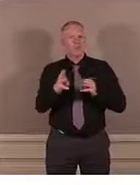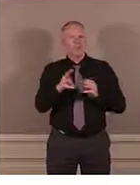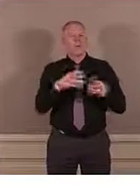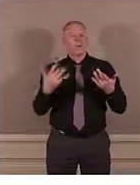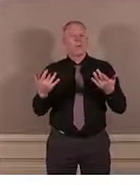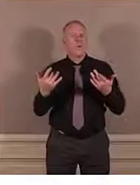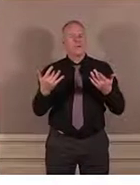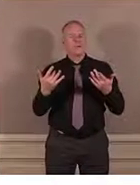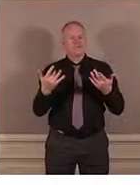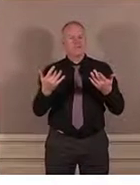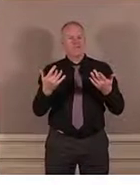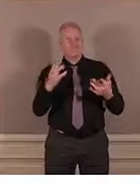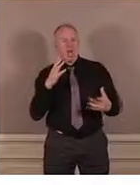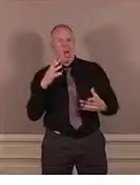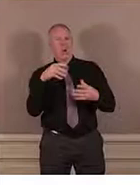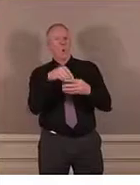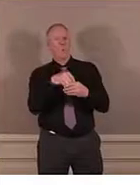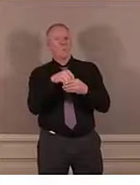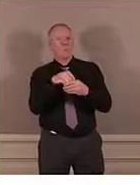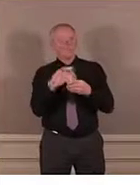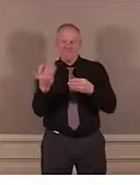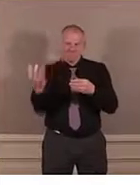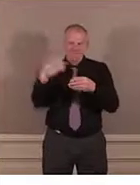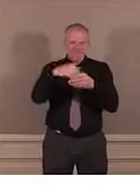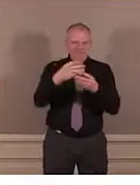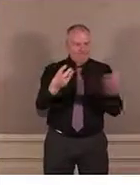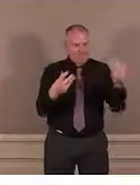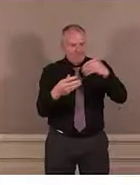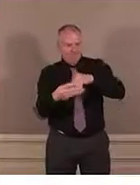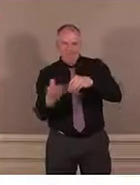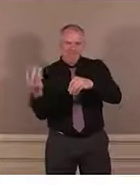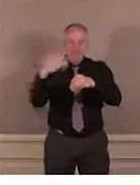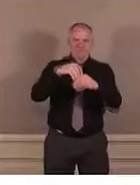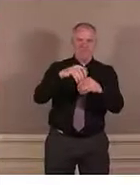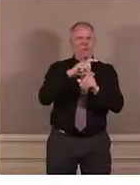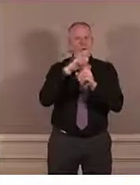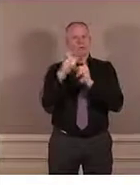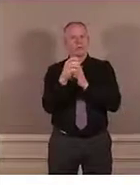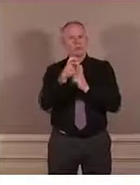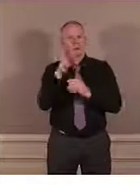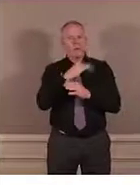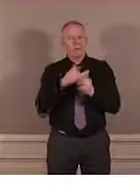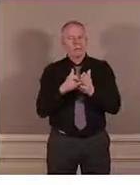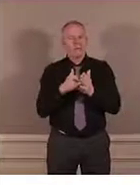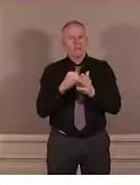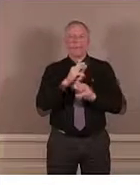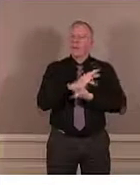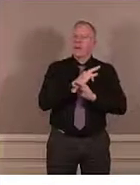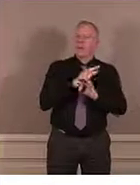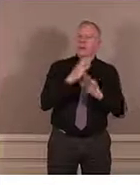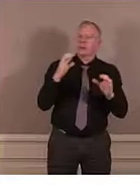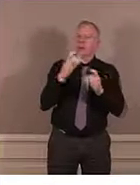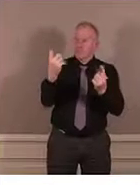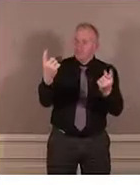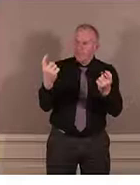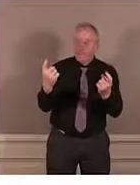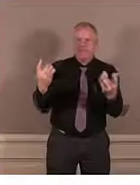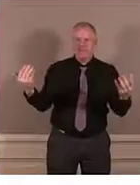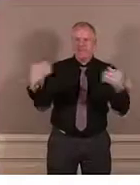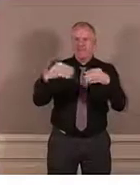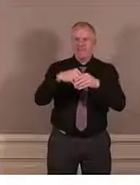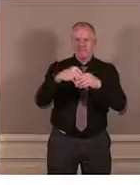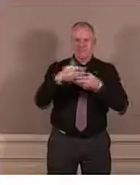being inclusive and having an inclusive culture within the organisation when parents and carers were also invited